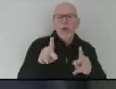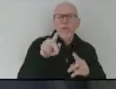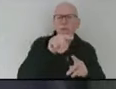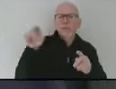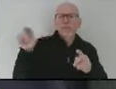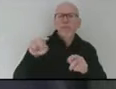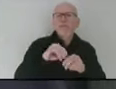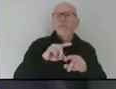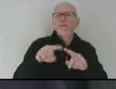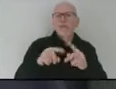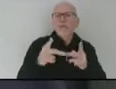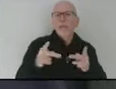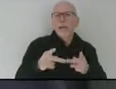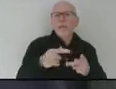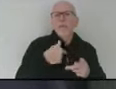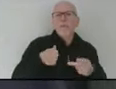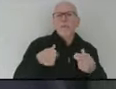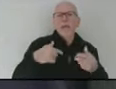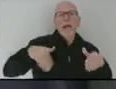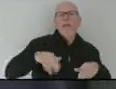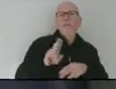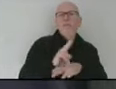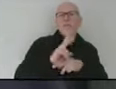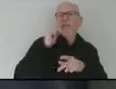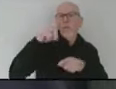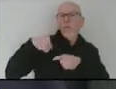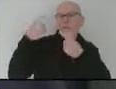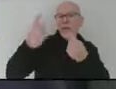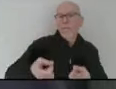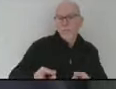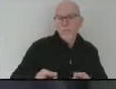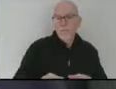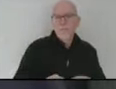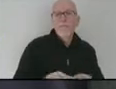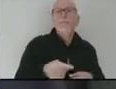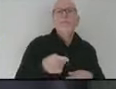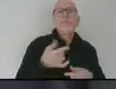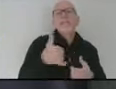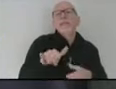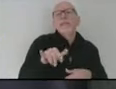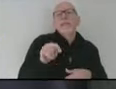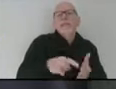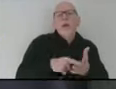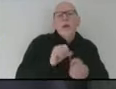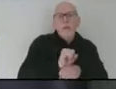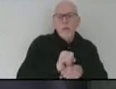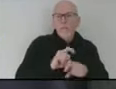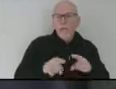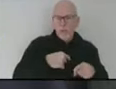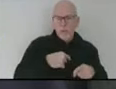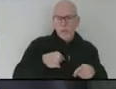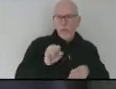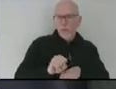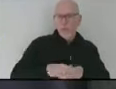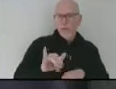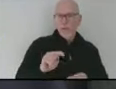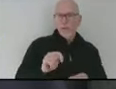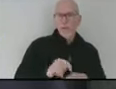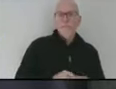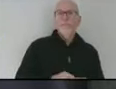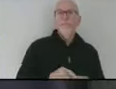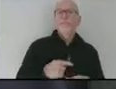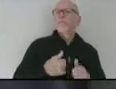care spaces that we haven't used for a long time. That's going to still take some work, but we're actively working on that. What worries